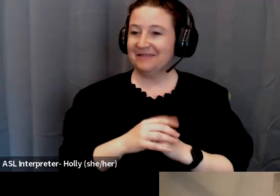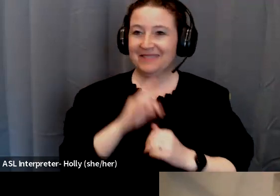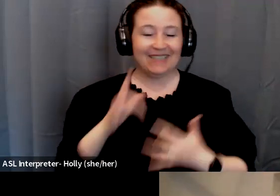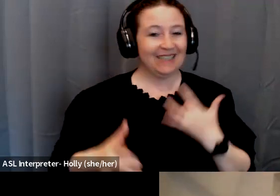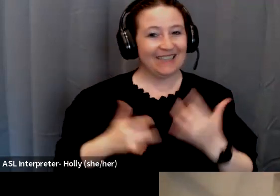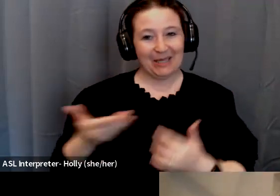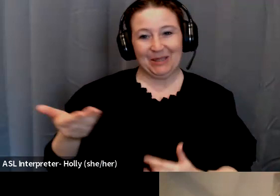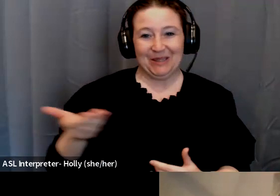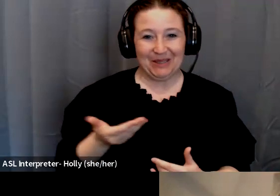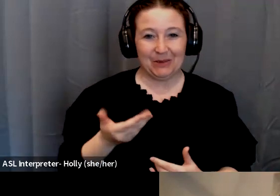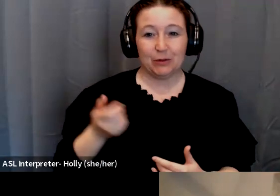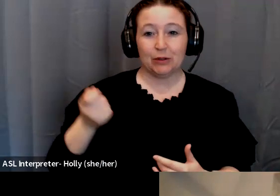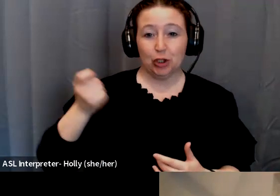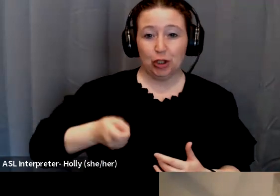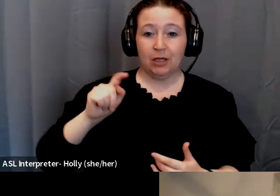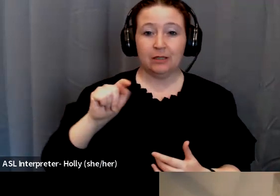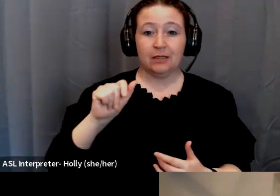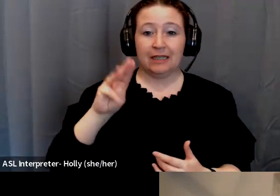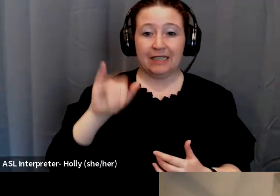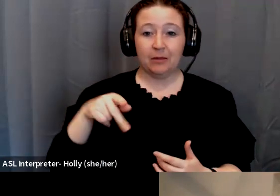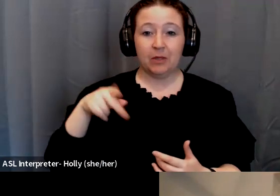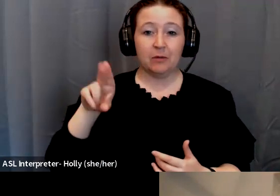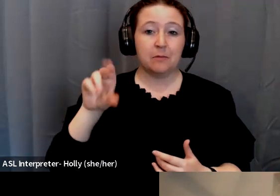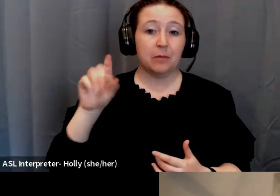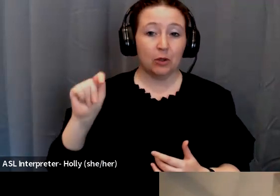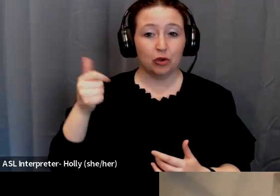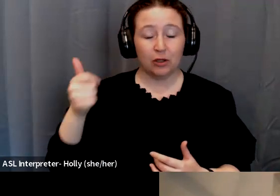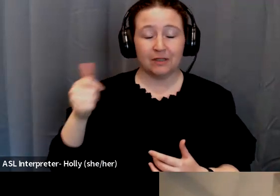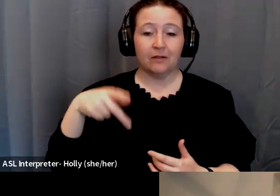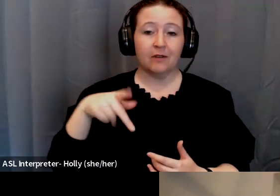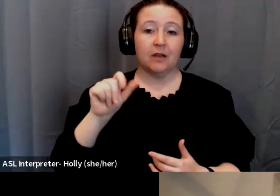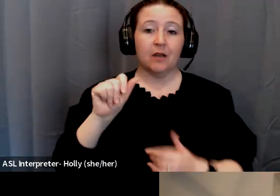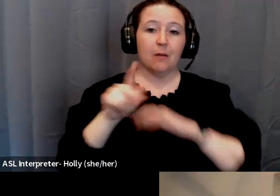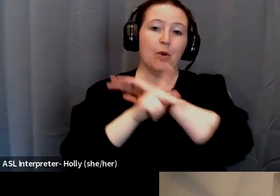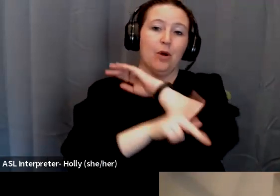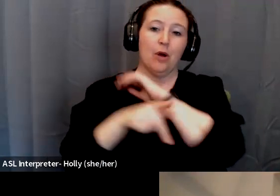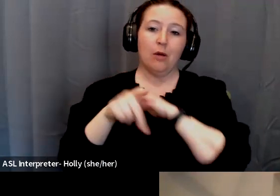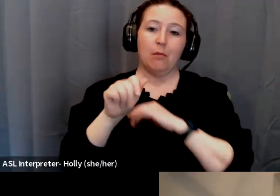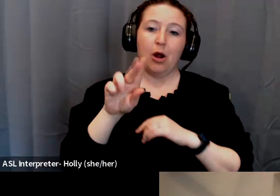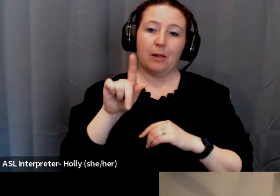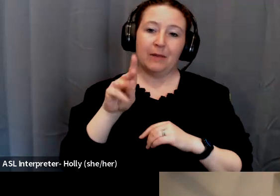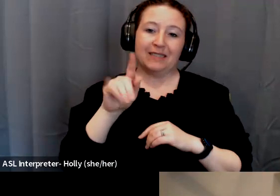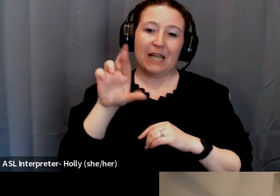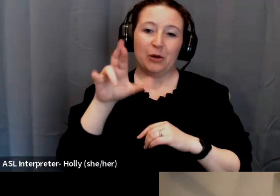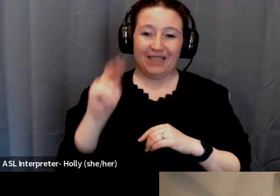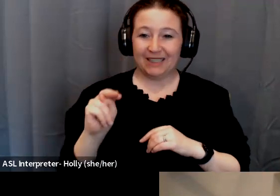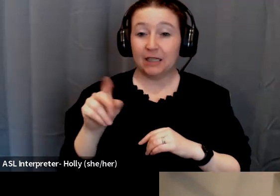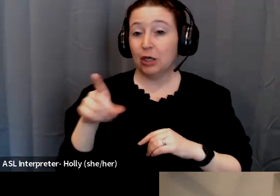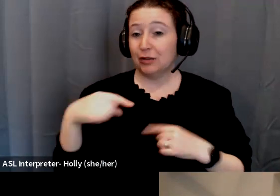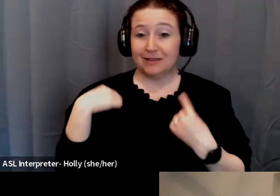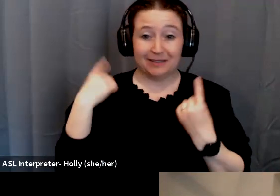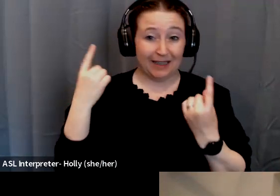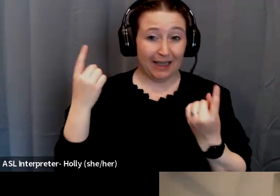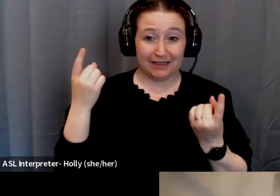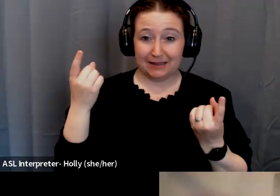introduce Judge Tammy Pust, who is our parliamentarian. Tammy has been a parliamentarian for